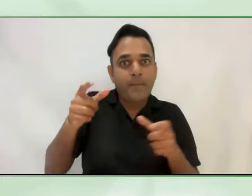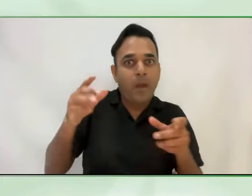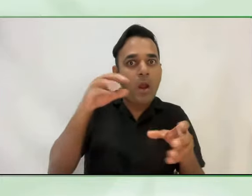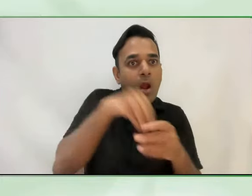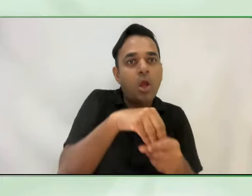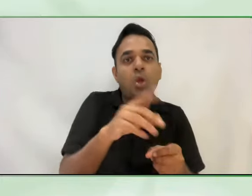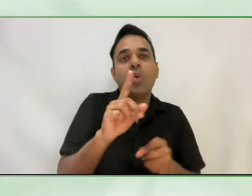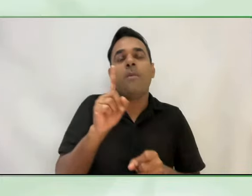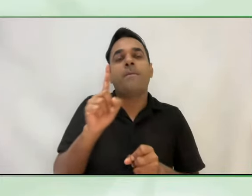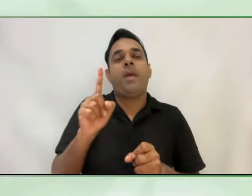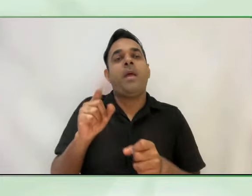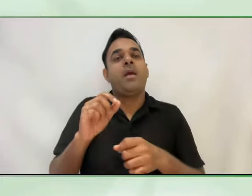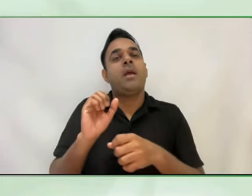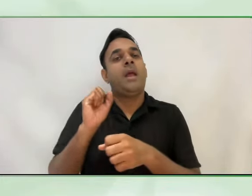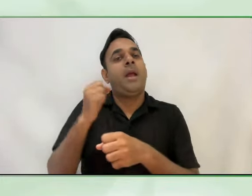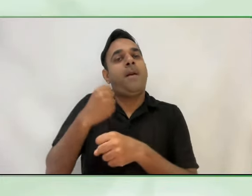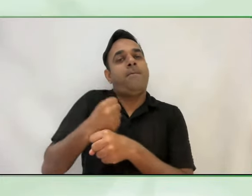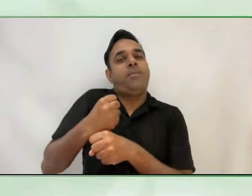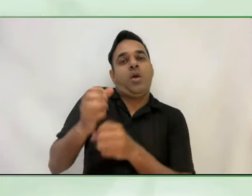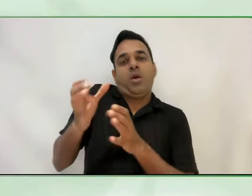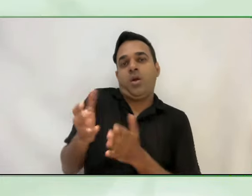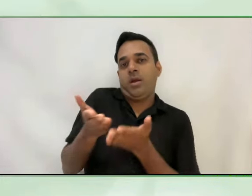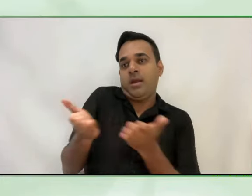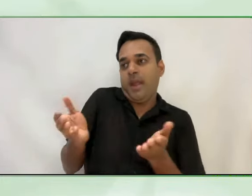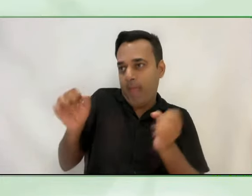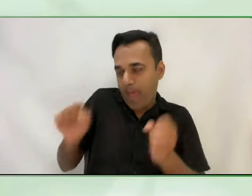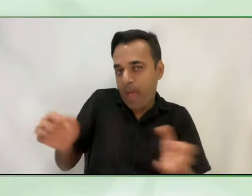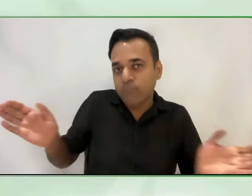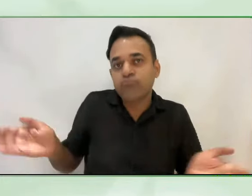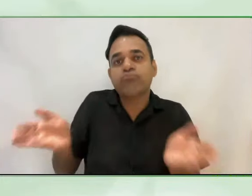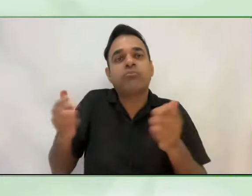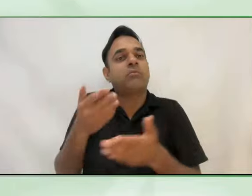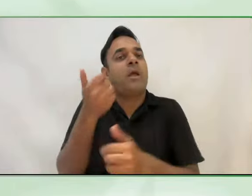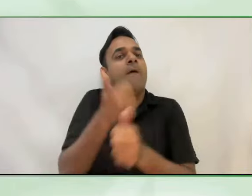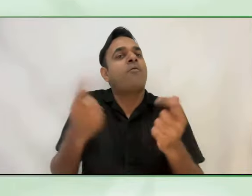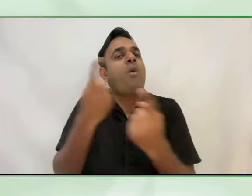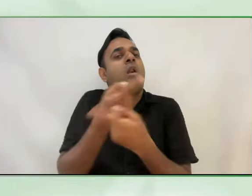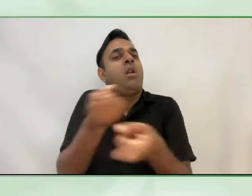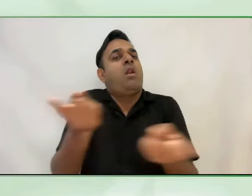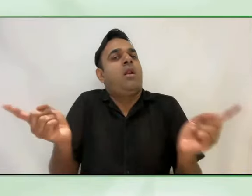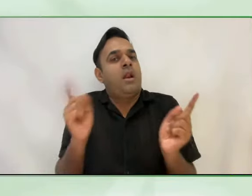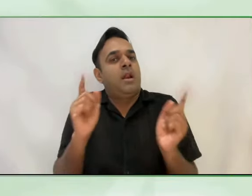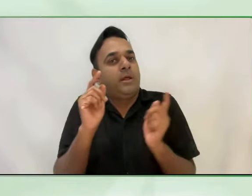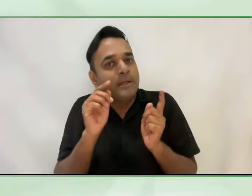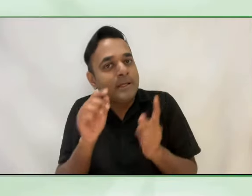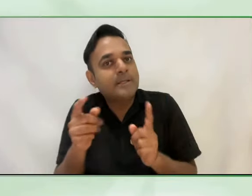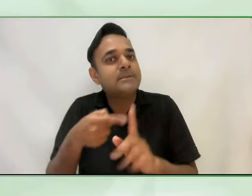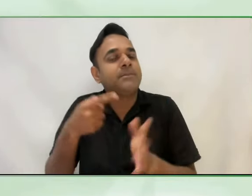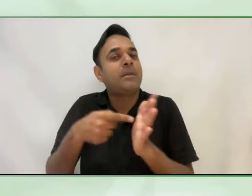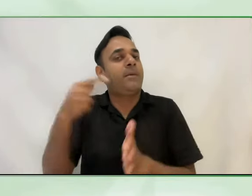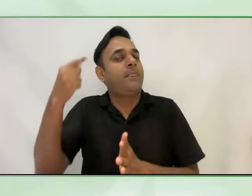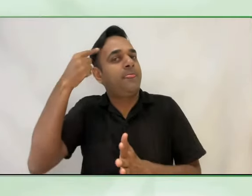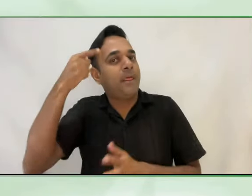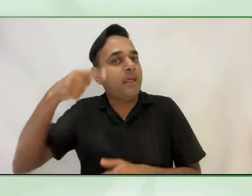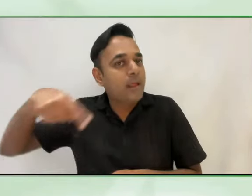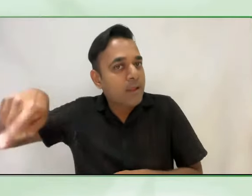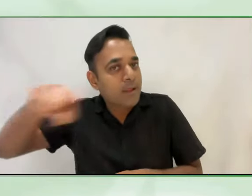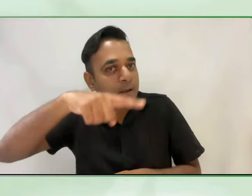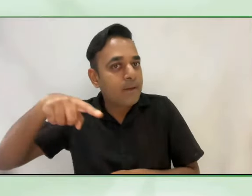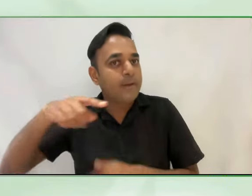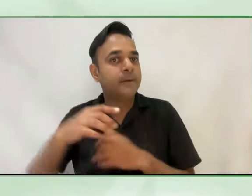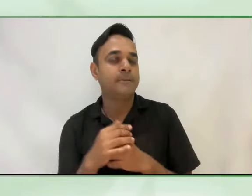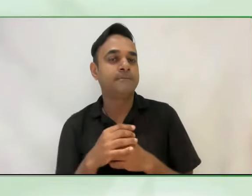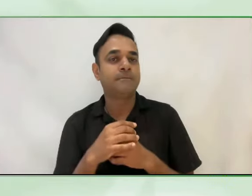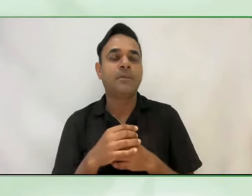something that you played around before you dig into the research about it? Yeah, so initially what